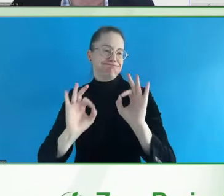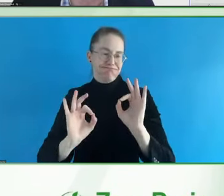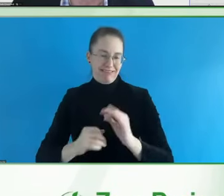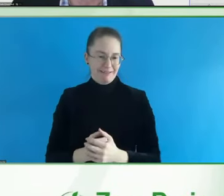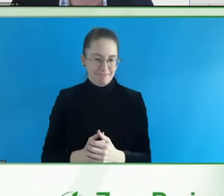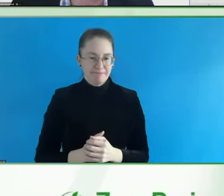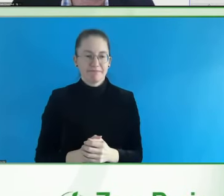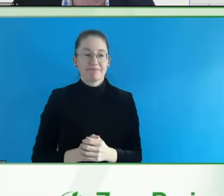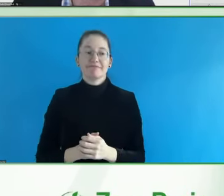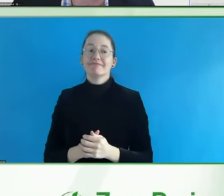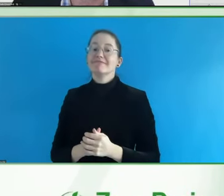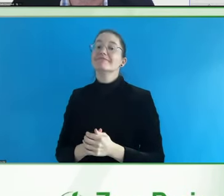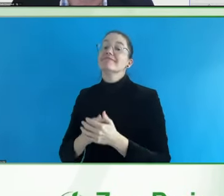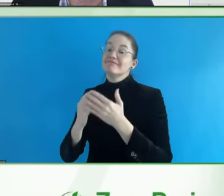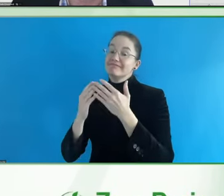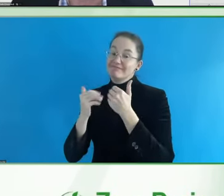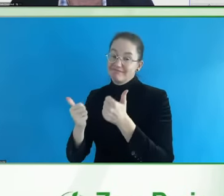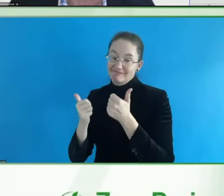the academic year